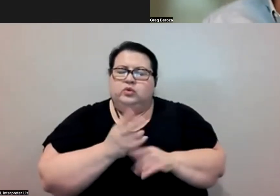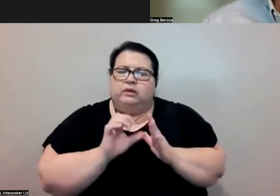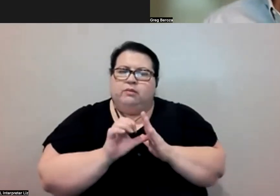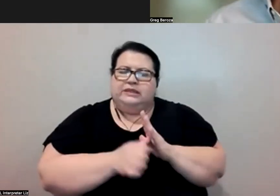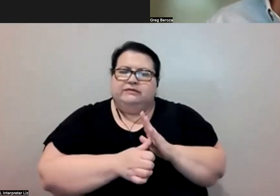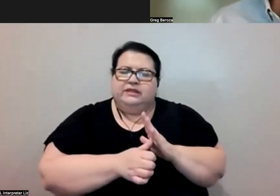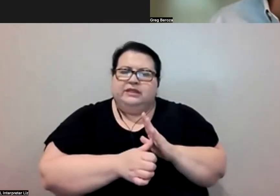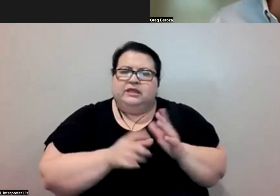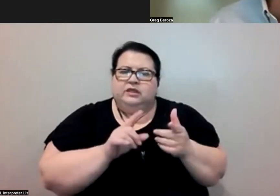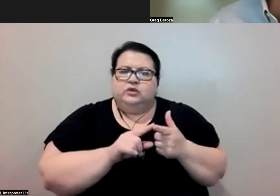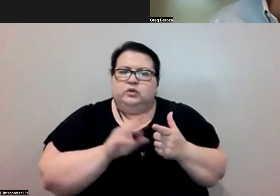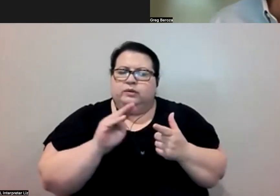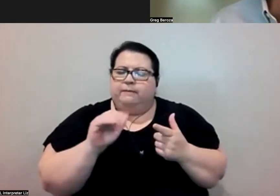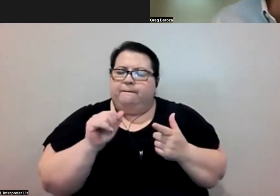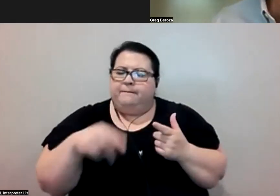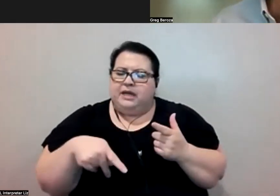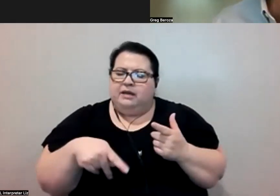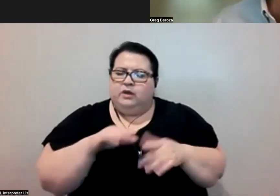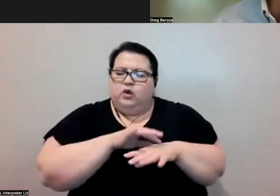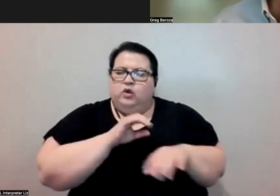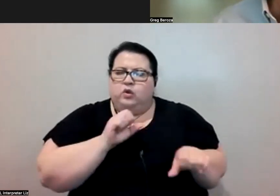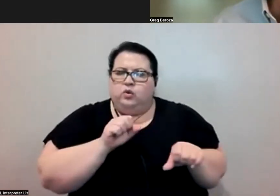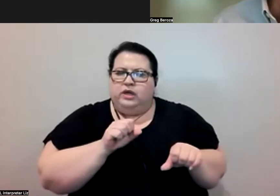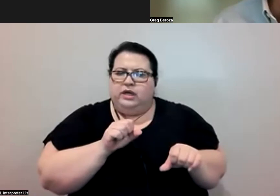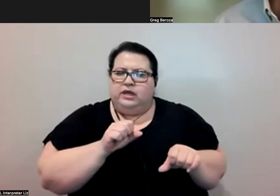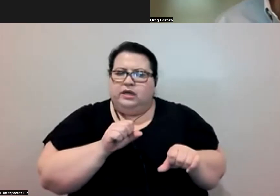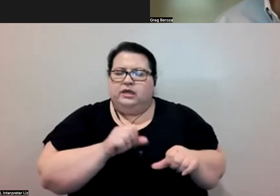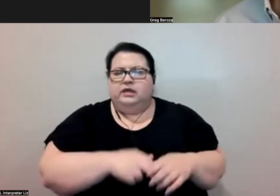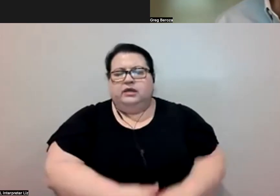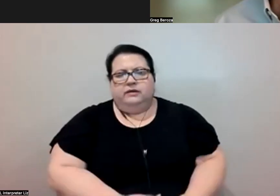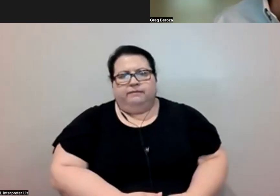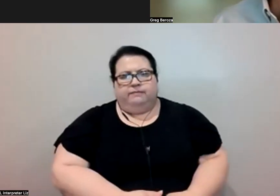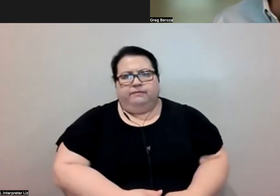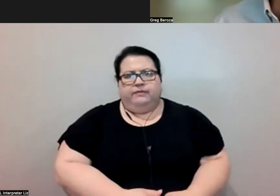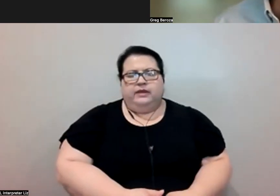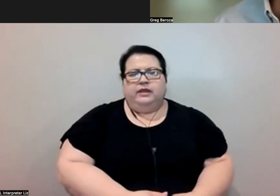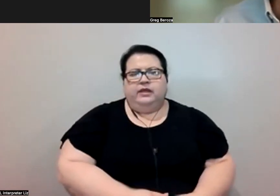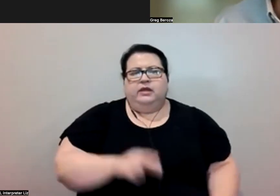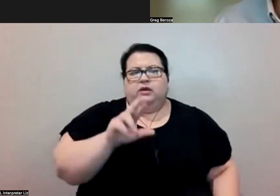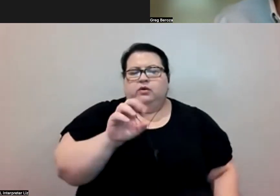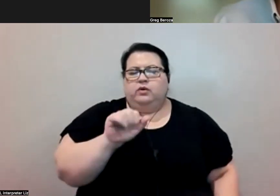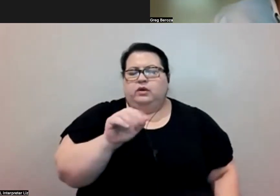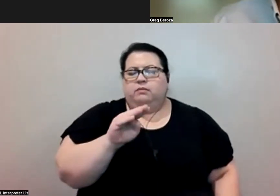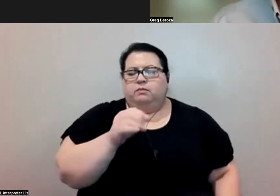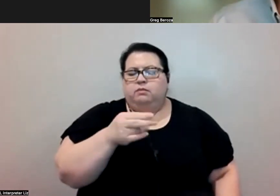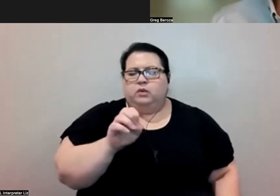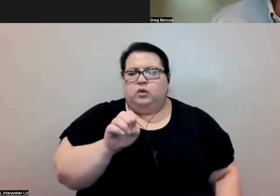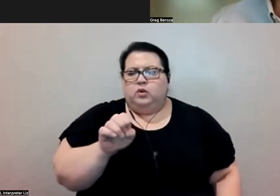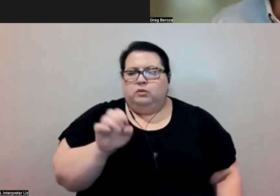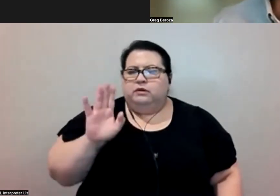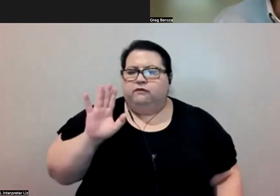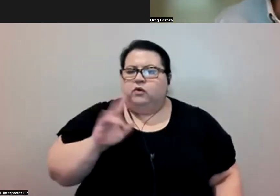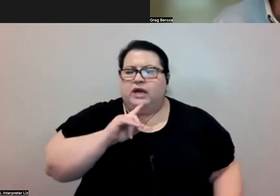impressively to map earthquake scarps. And Ramon Aerosmith, who was answering questions earlier, is one of the